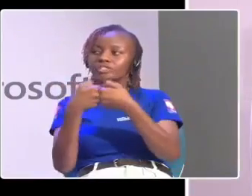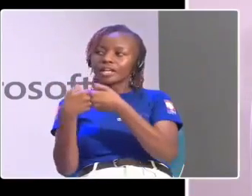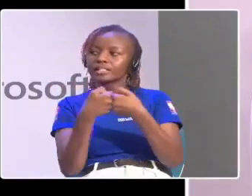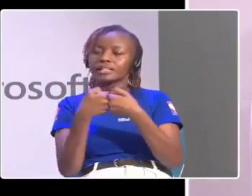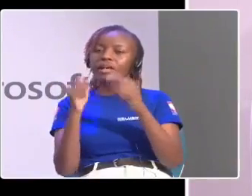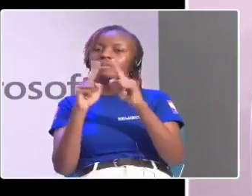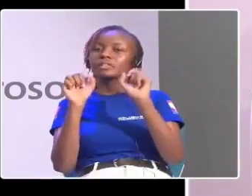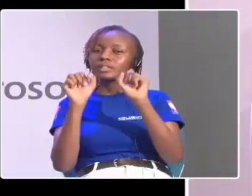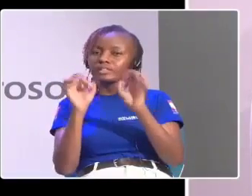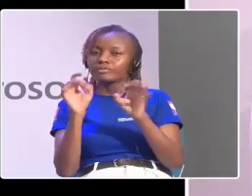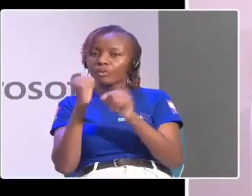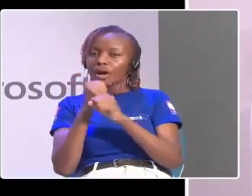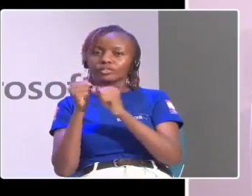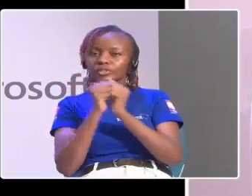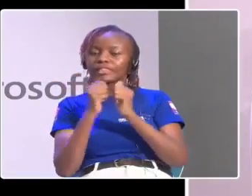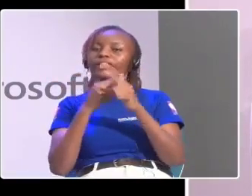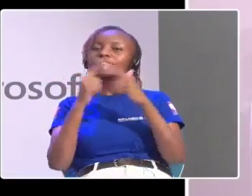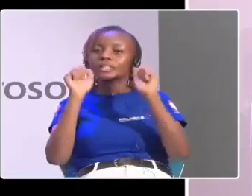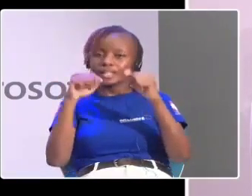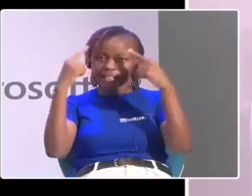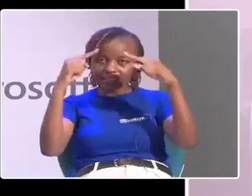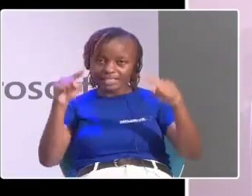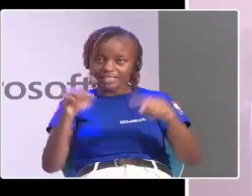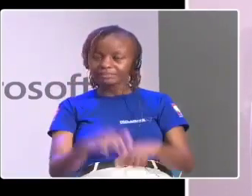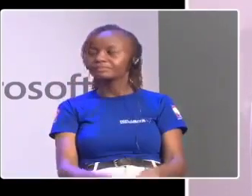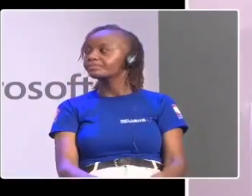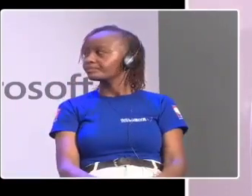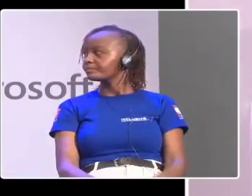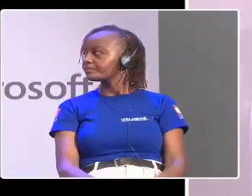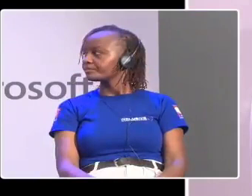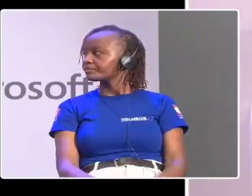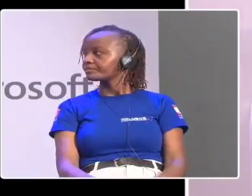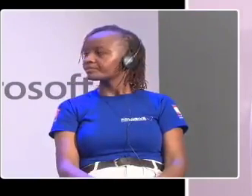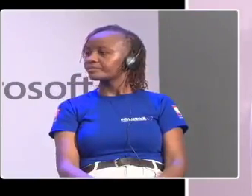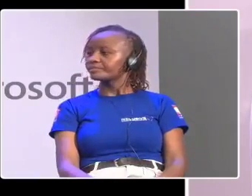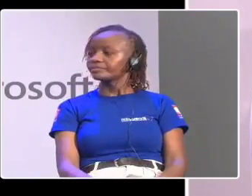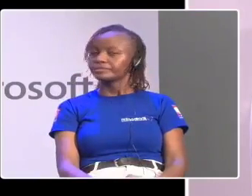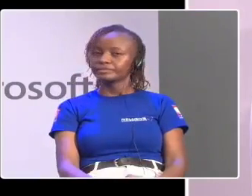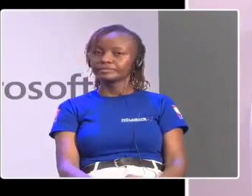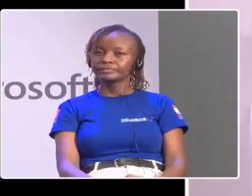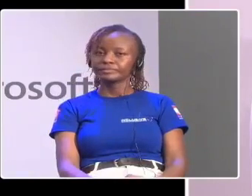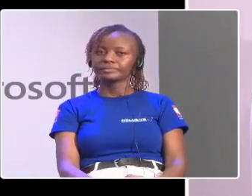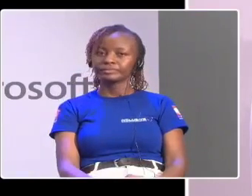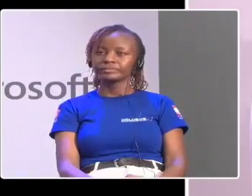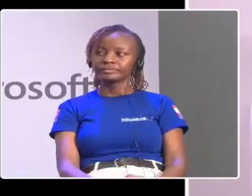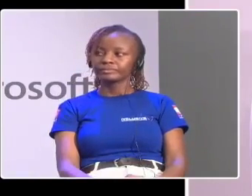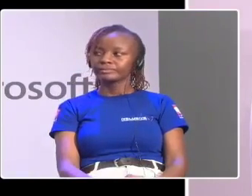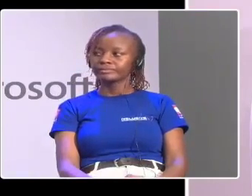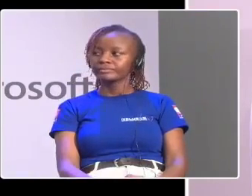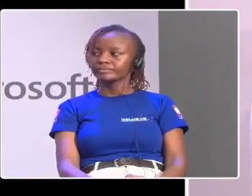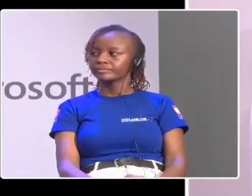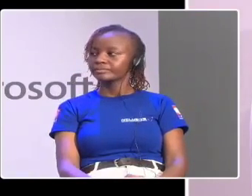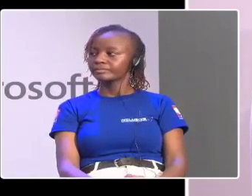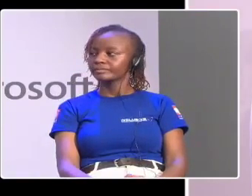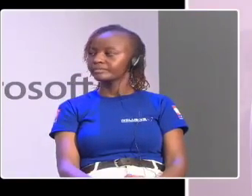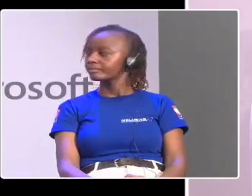come together and work on this together. If I could add one more point. Go ahead. You'll stop us if we're going too